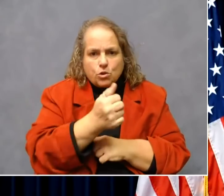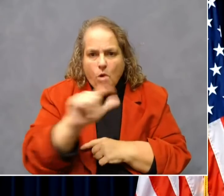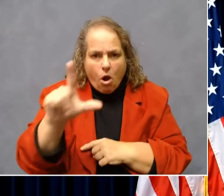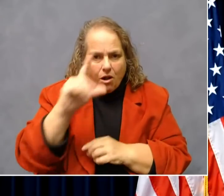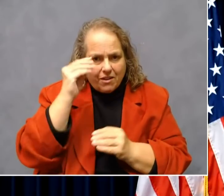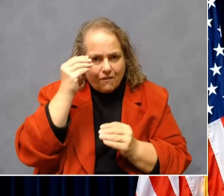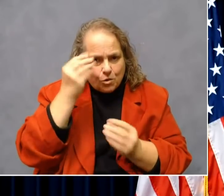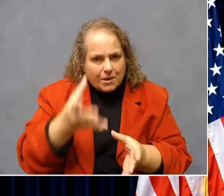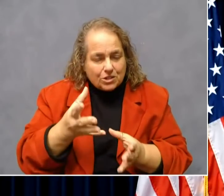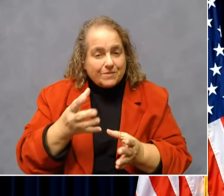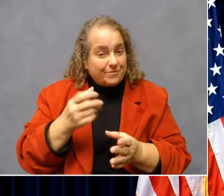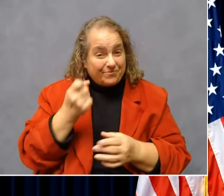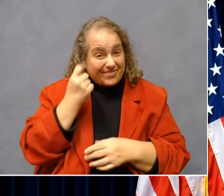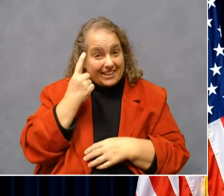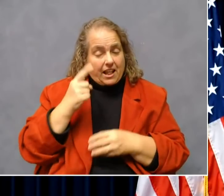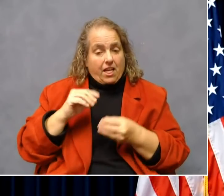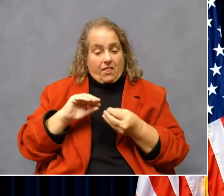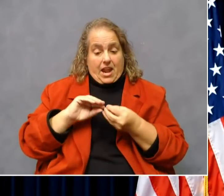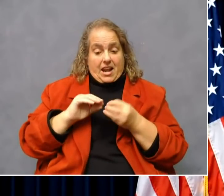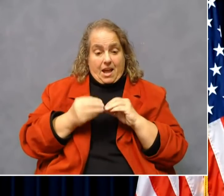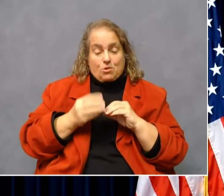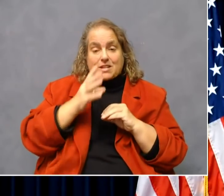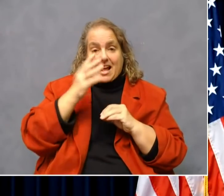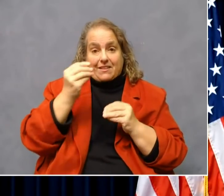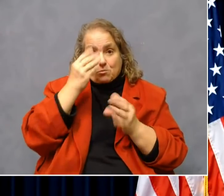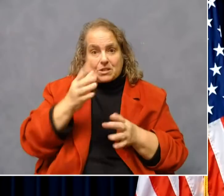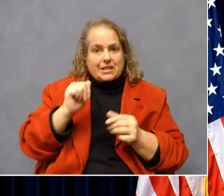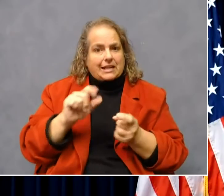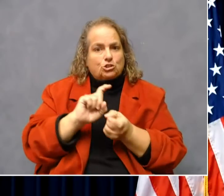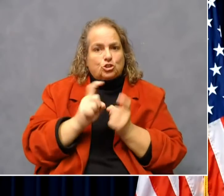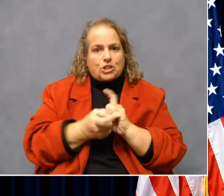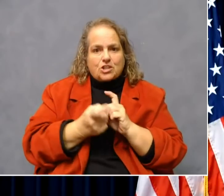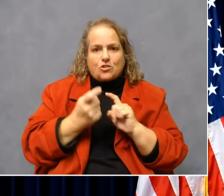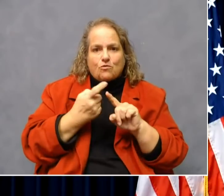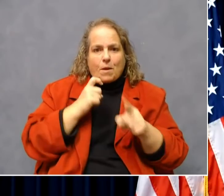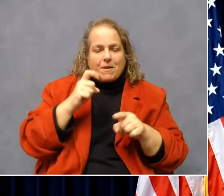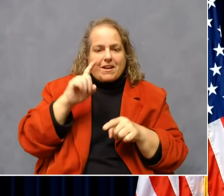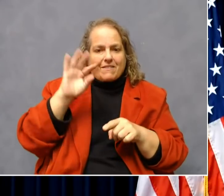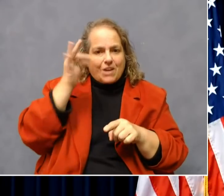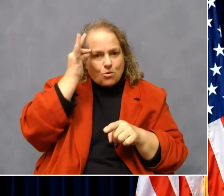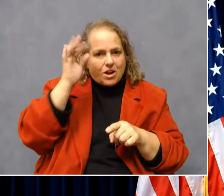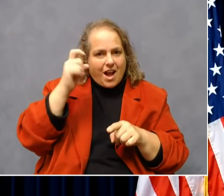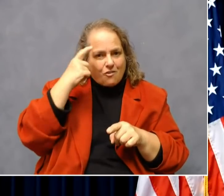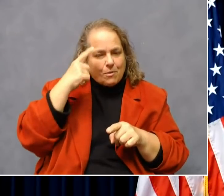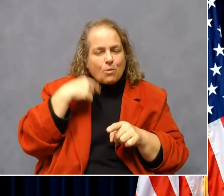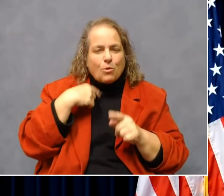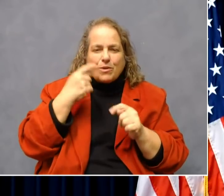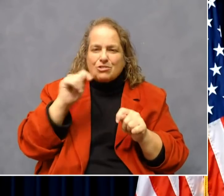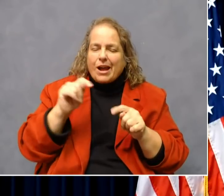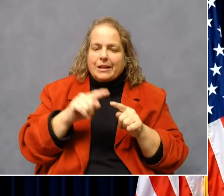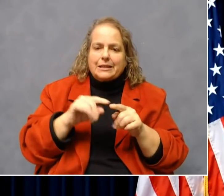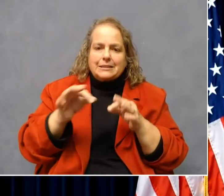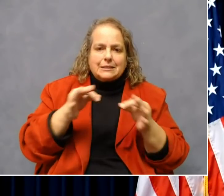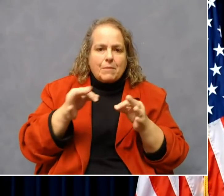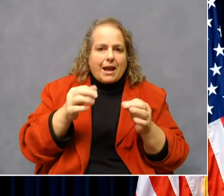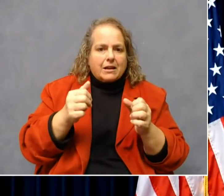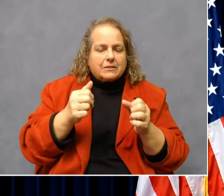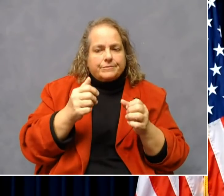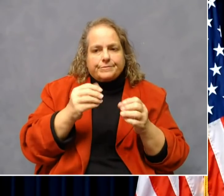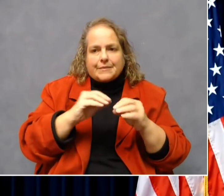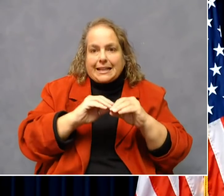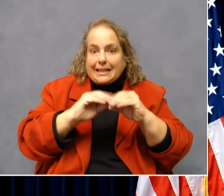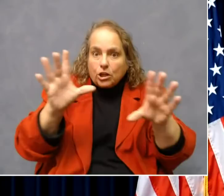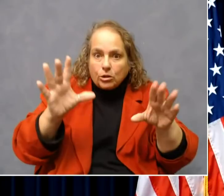and the information can change that we get from the federal government. So we'll just try to be transparent about what we're told is